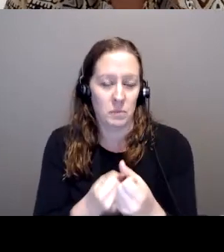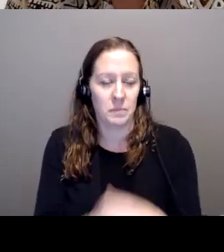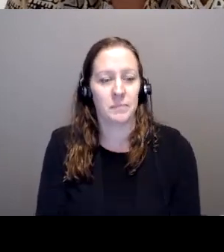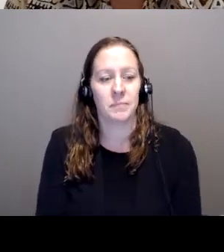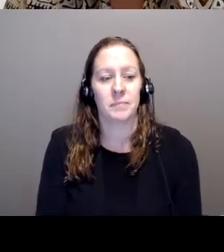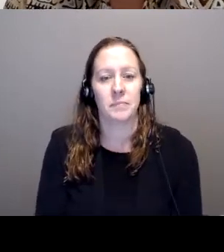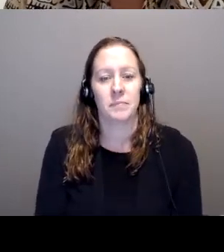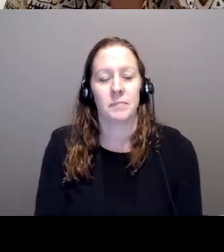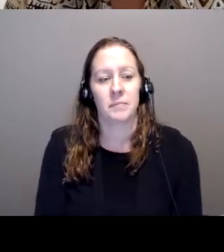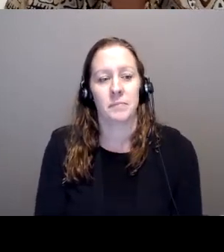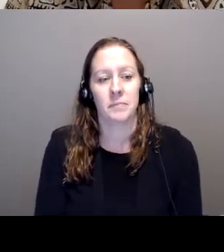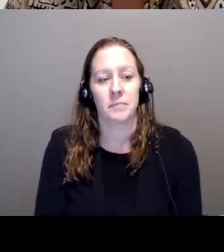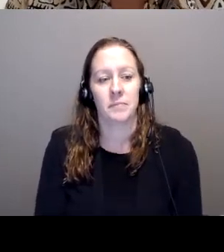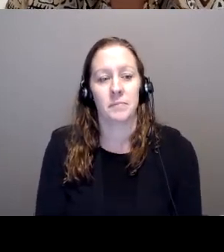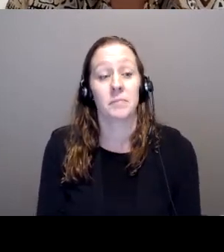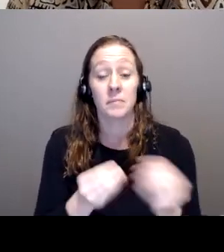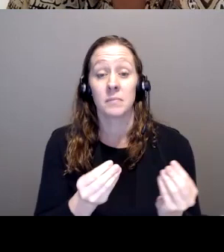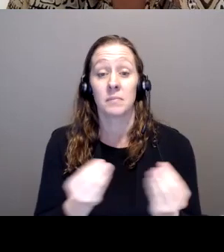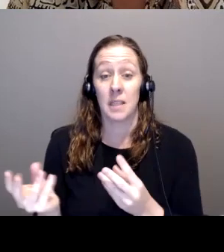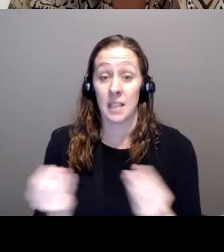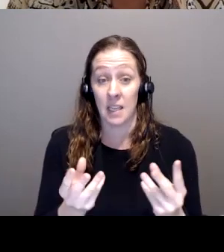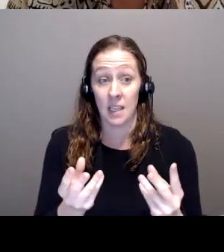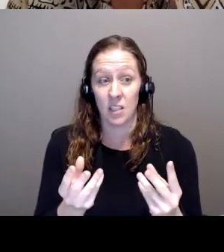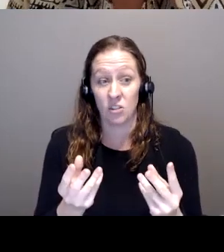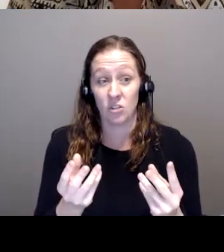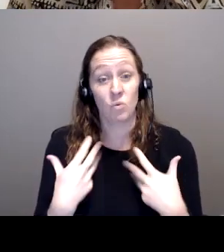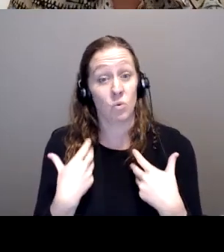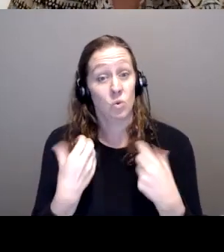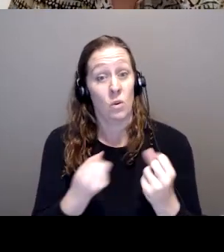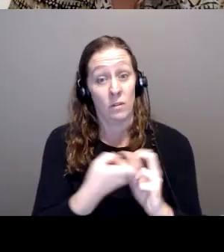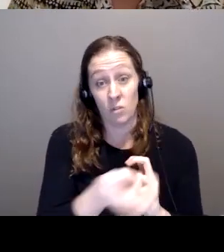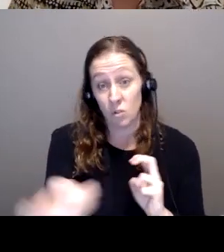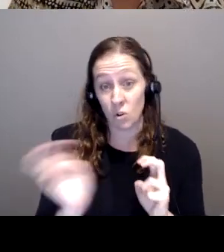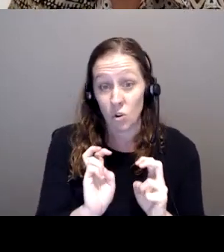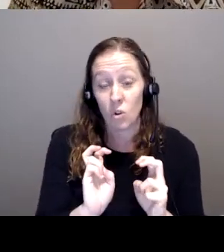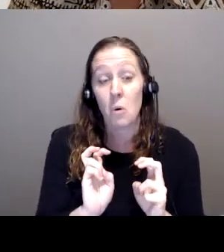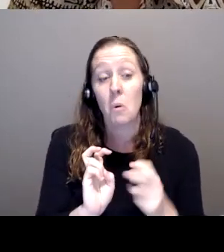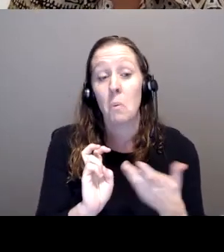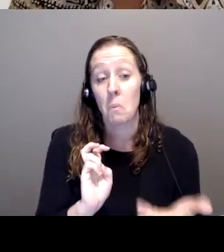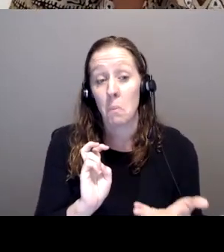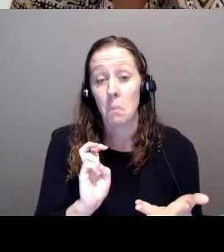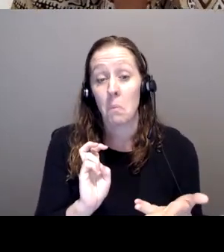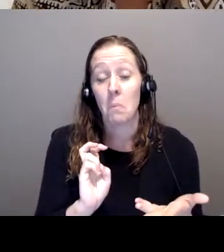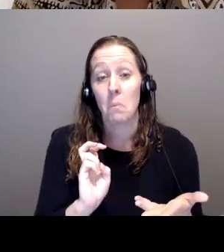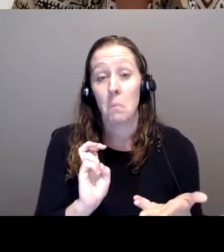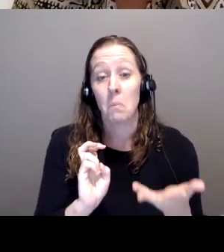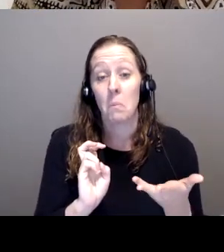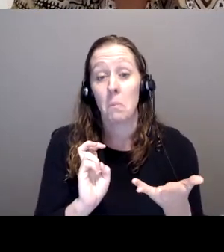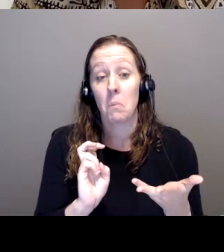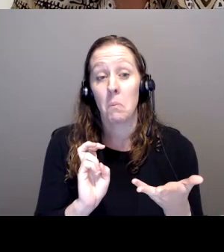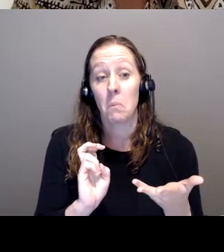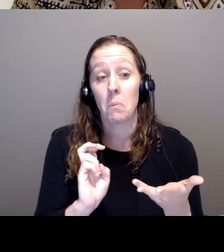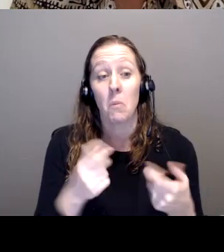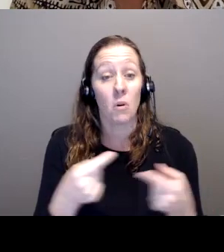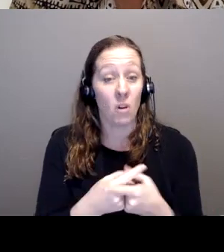So during the mediation or the restorative circle, we could be offering them that conflict